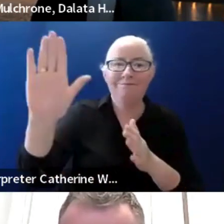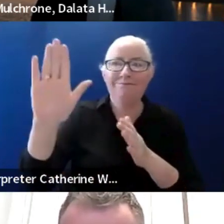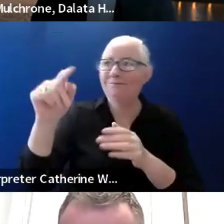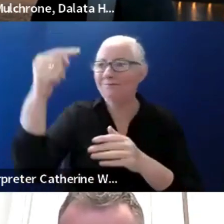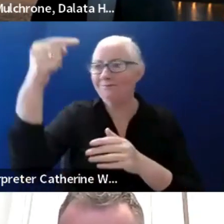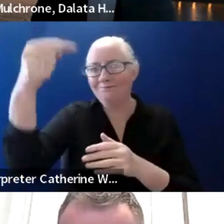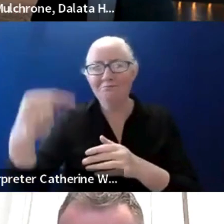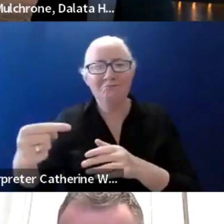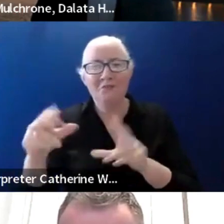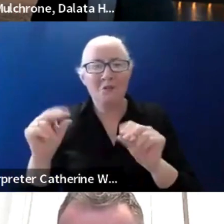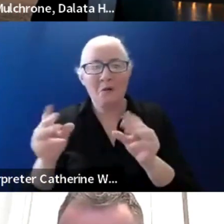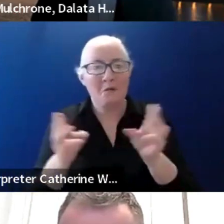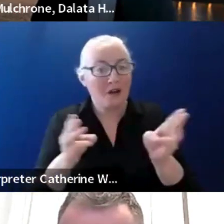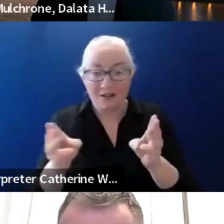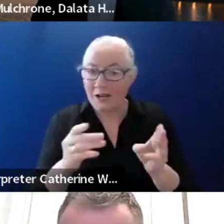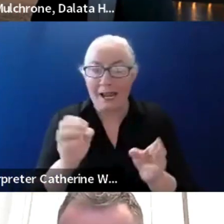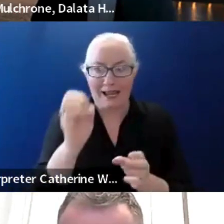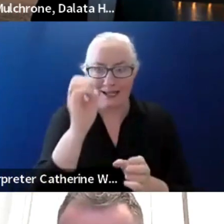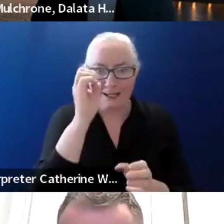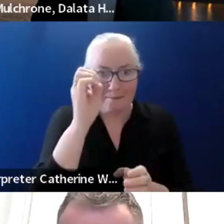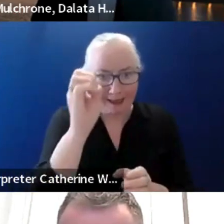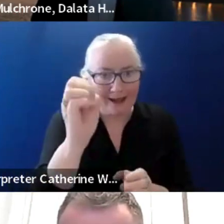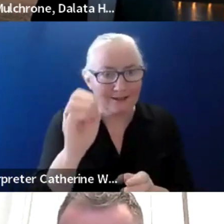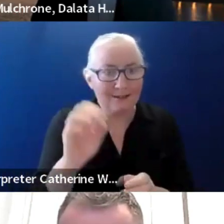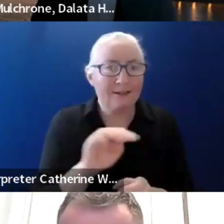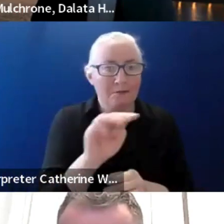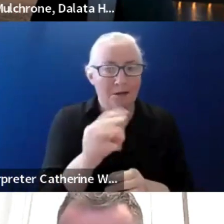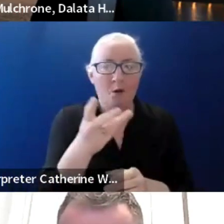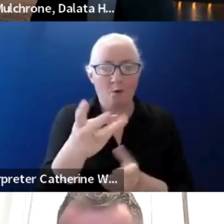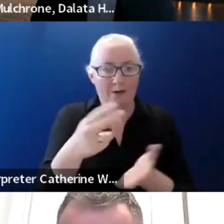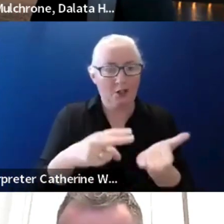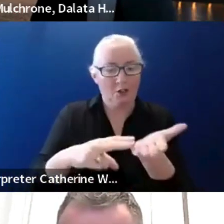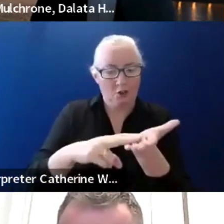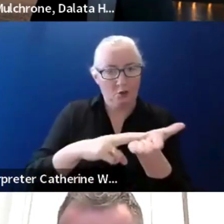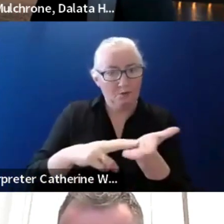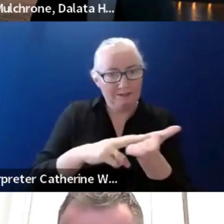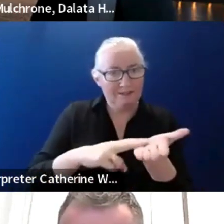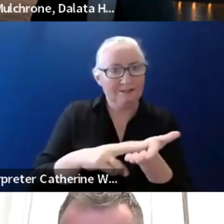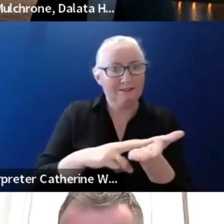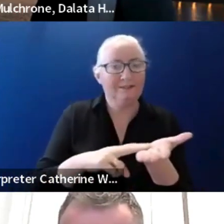them. It's expected within the firm that people will apply the